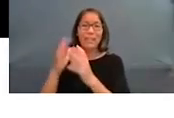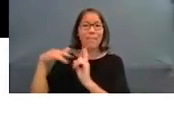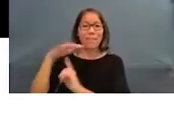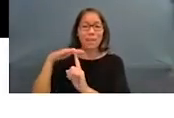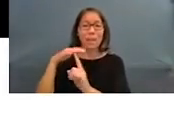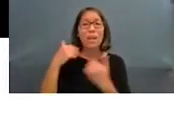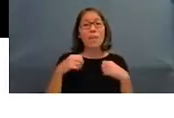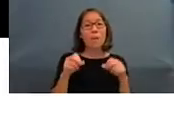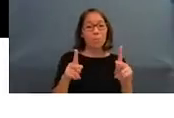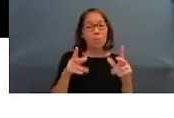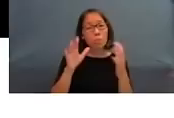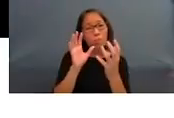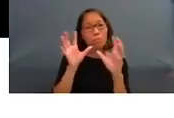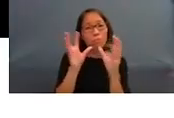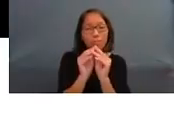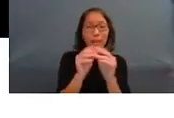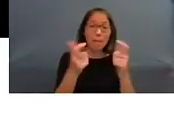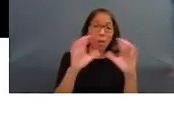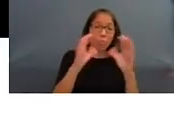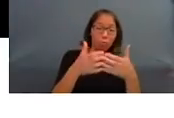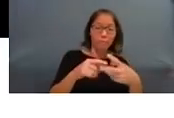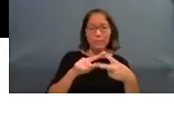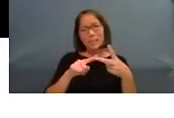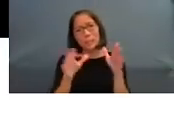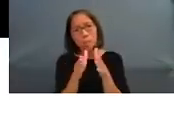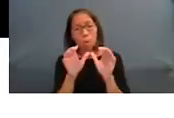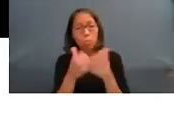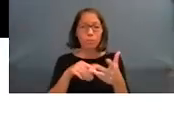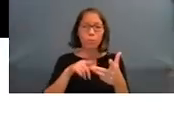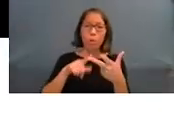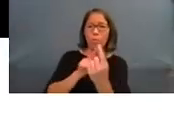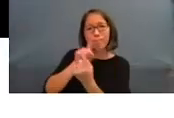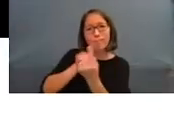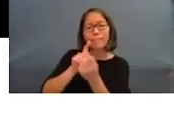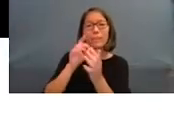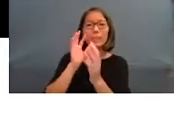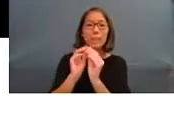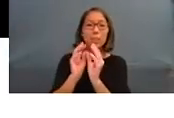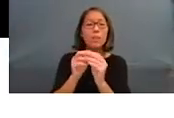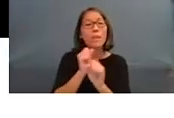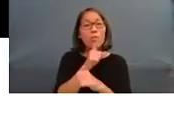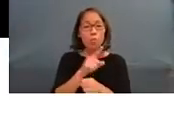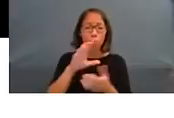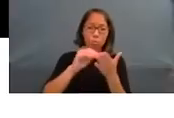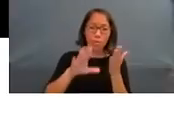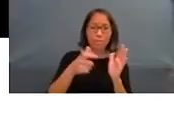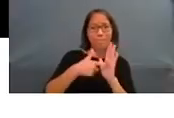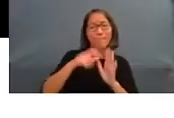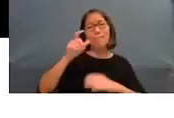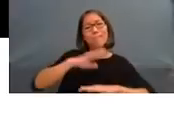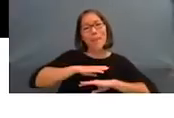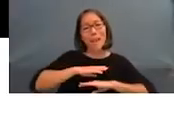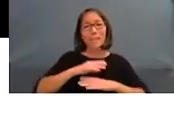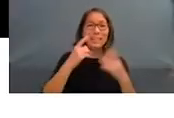meet with large groups, small groups, and even individual sessions to ensure that students' needs are met and they're successful